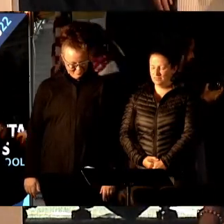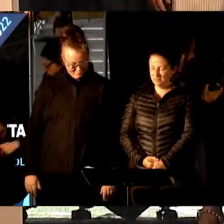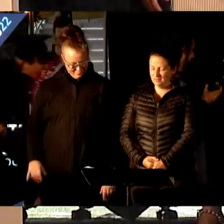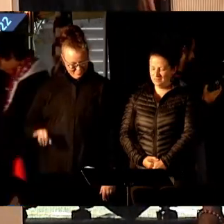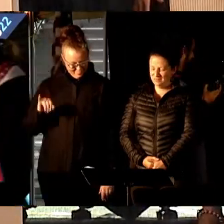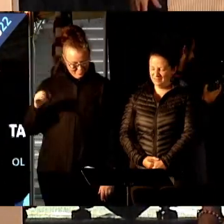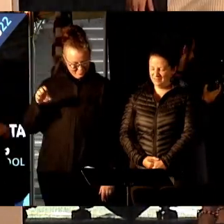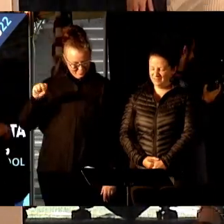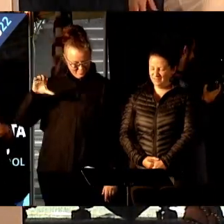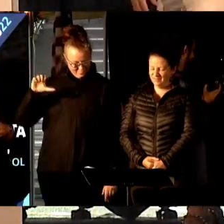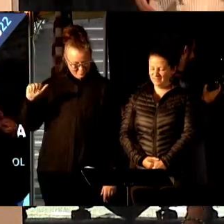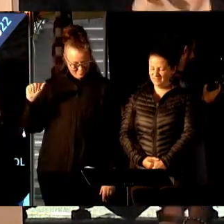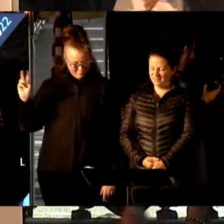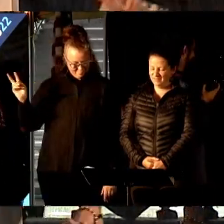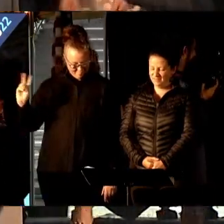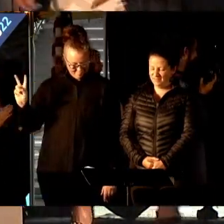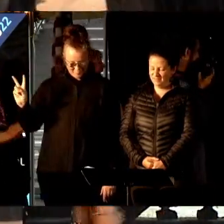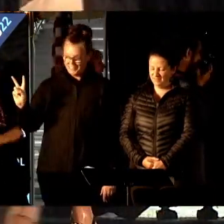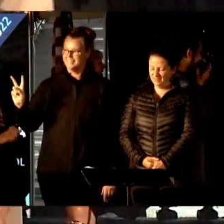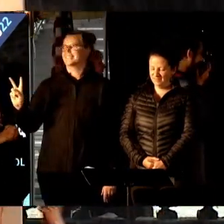Jessica Bolasenko.